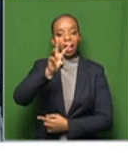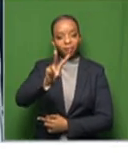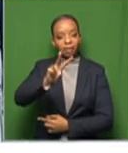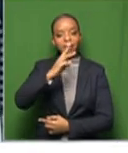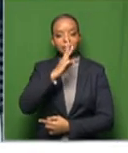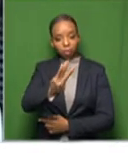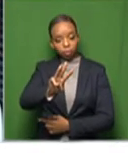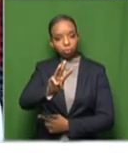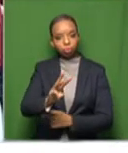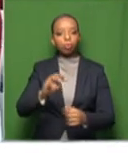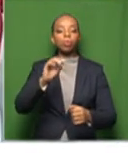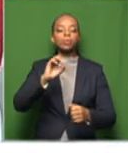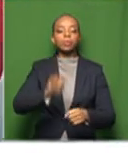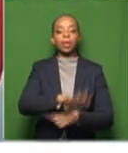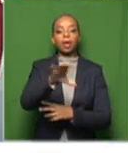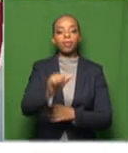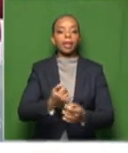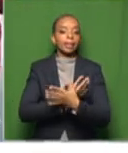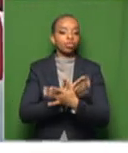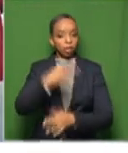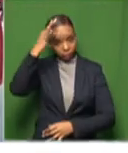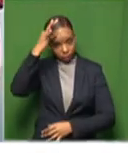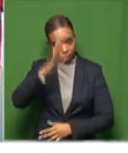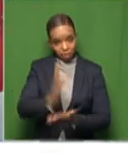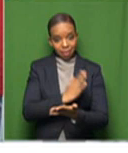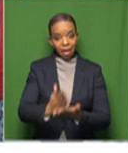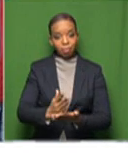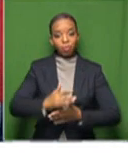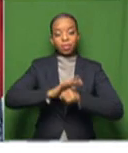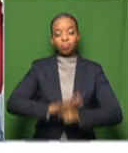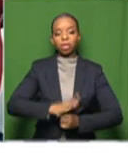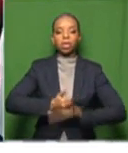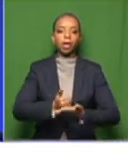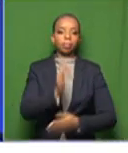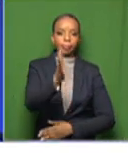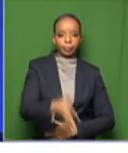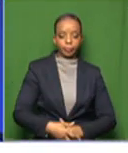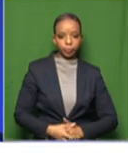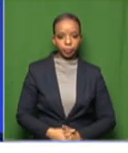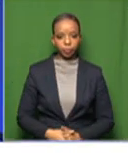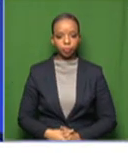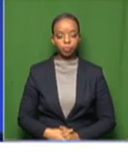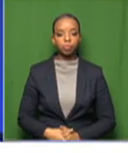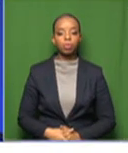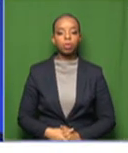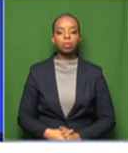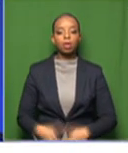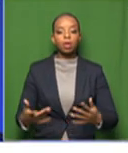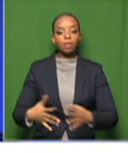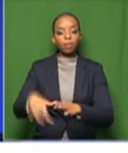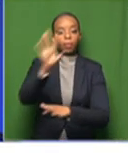Africa and the German government, will relieve some of the pressure. For the holistic plan that you